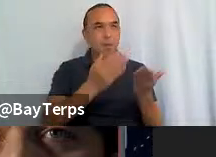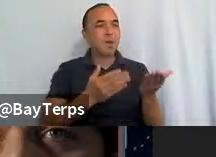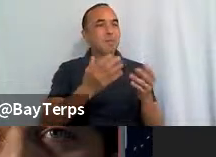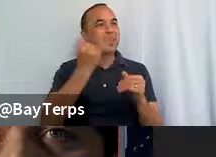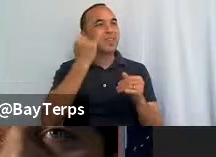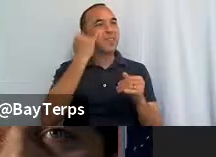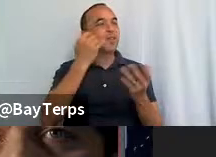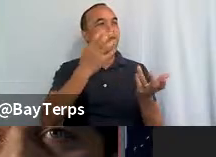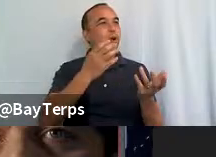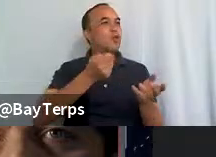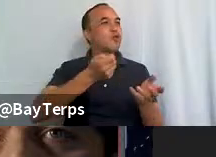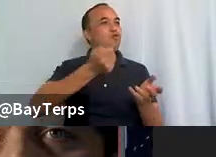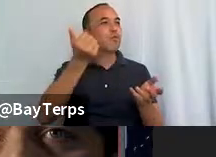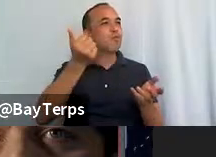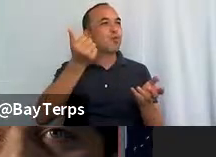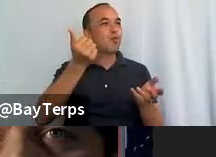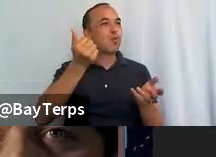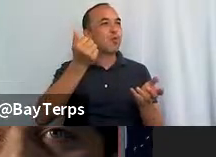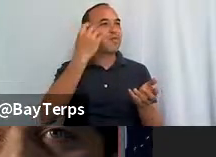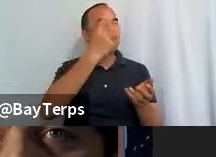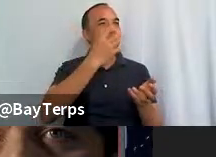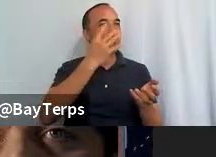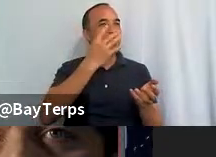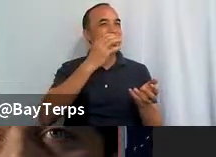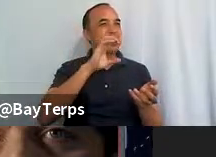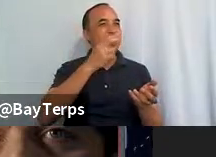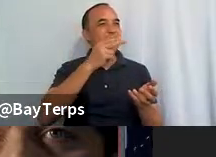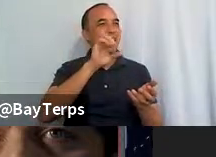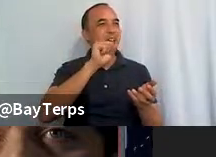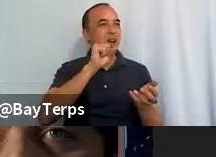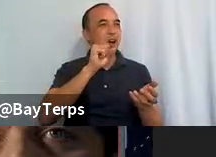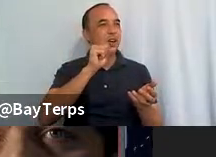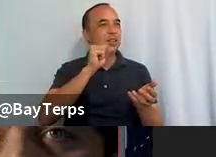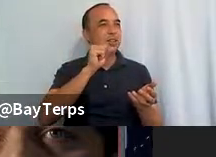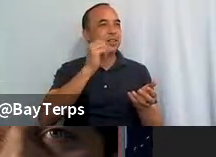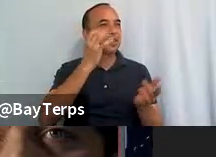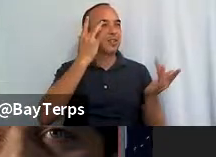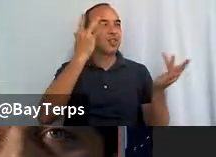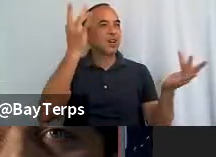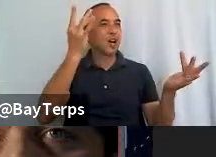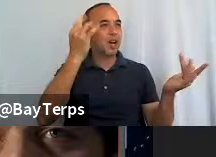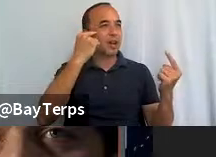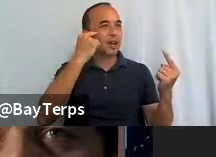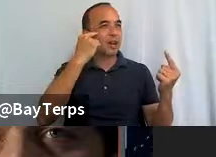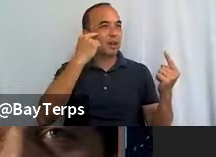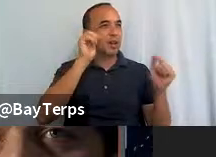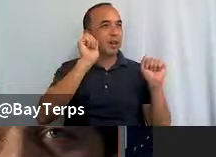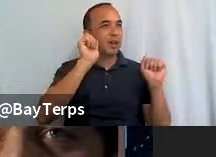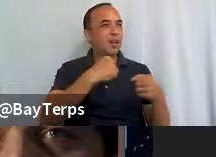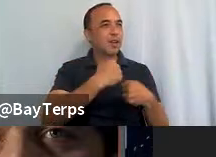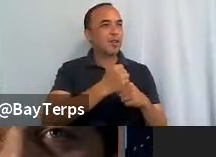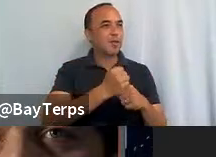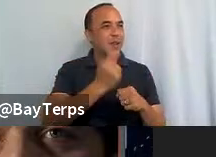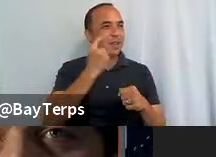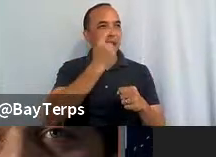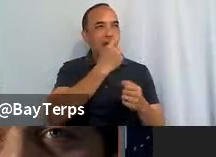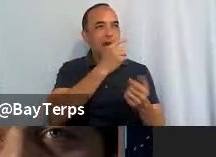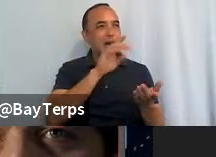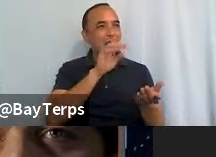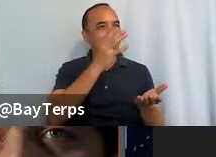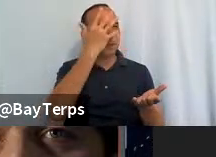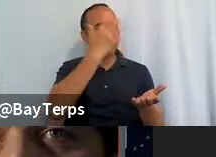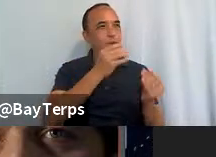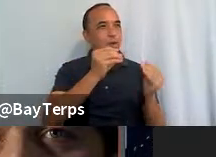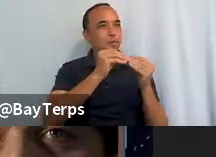little bit? Like there's just too much chaos happening in there. How can you, is there a way to deaden his eyes a little bit or calm him